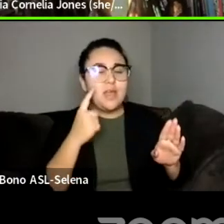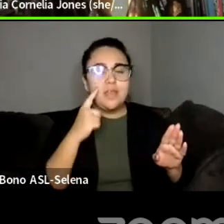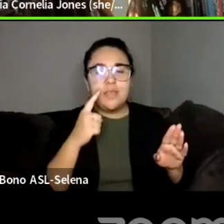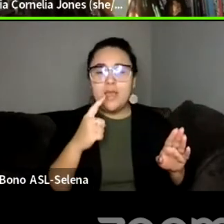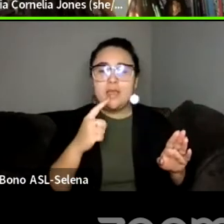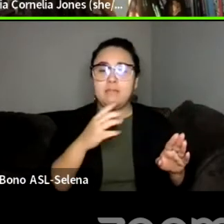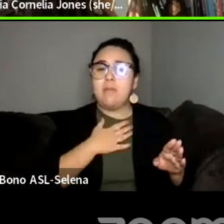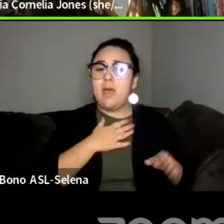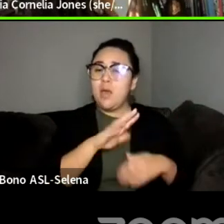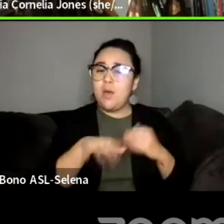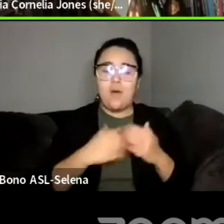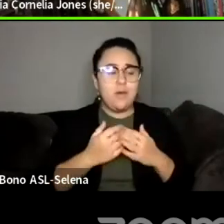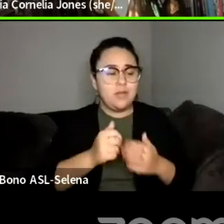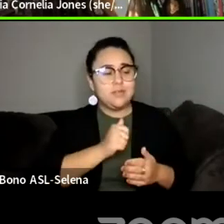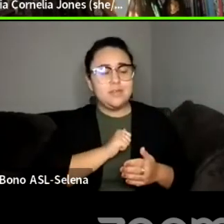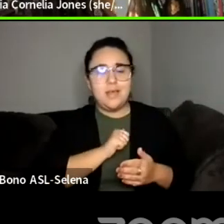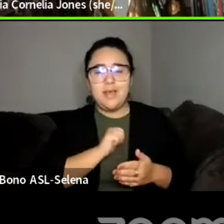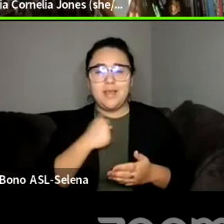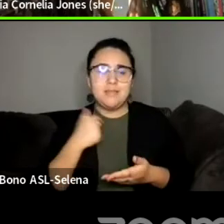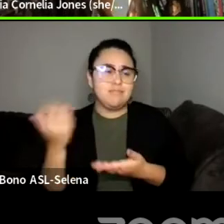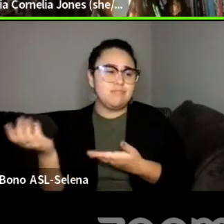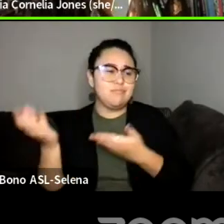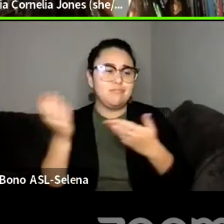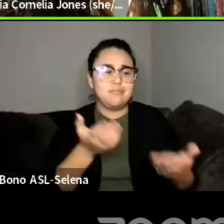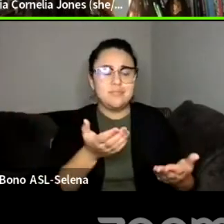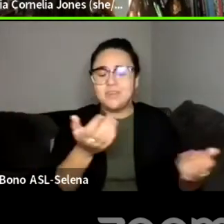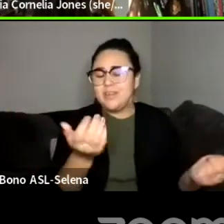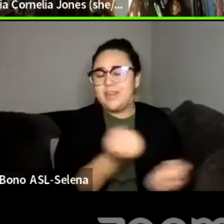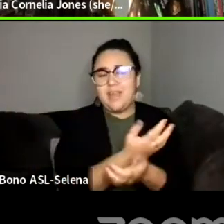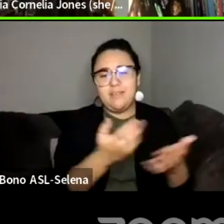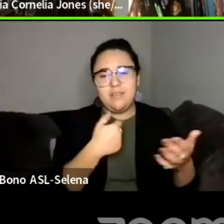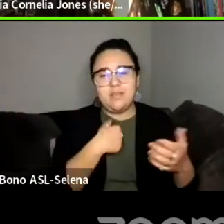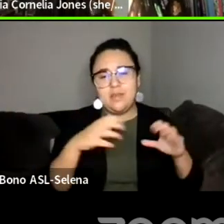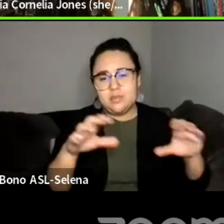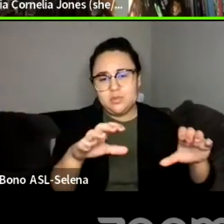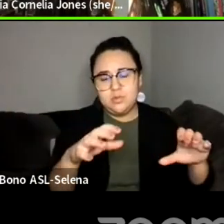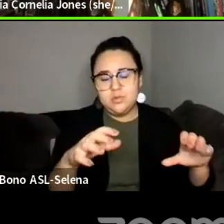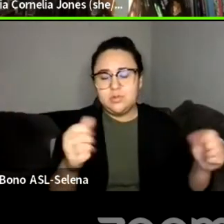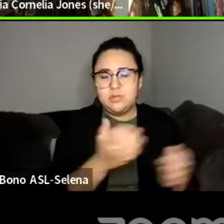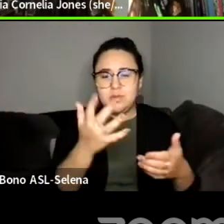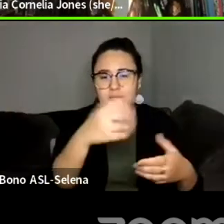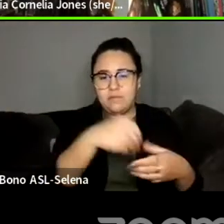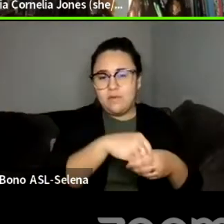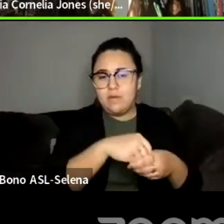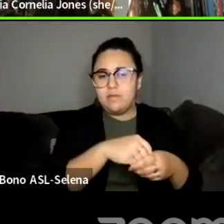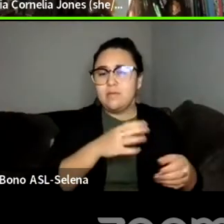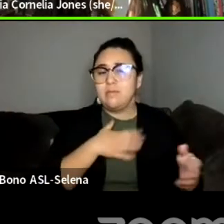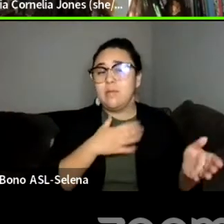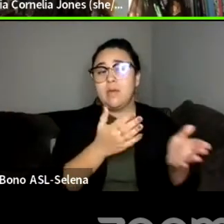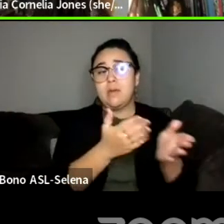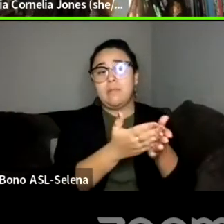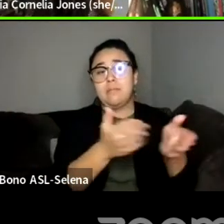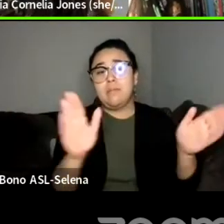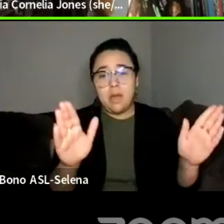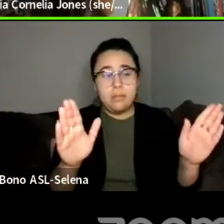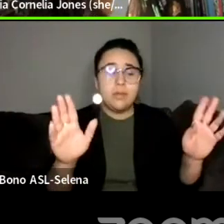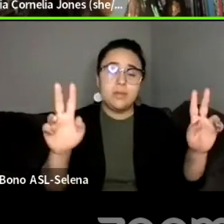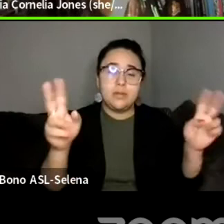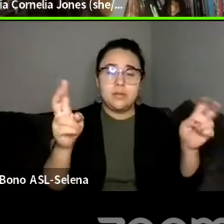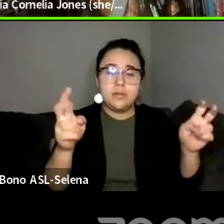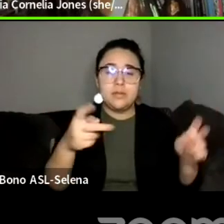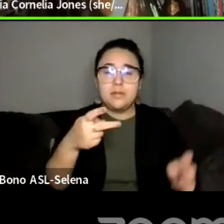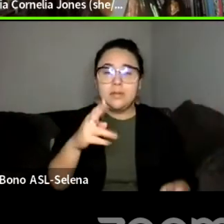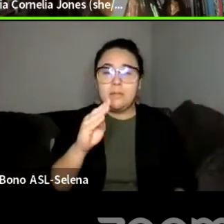to everything that I do. And so my public family, my public